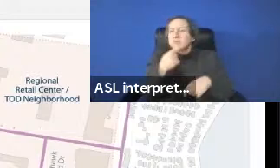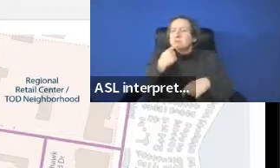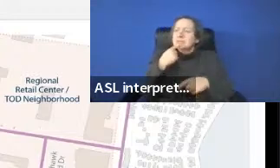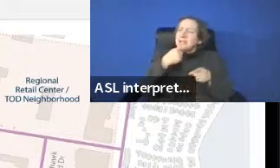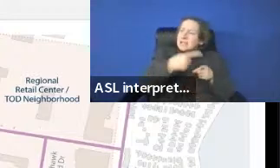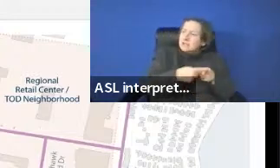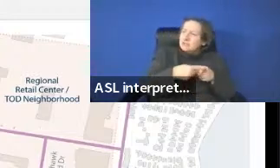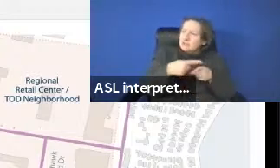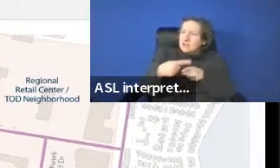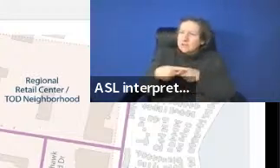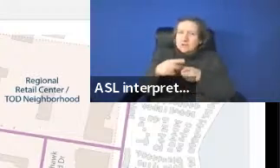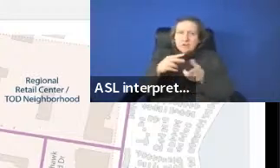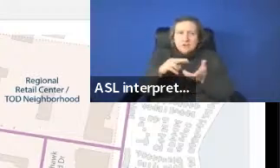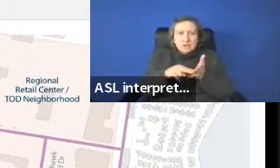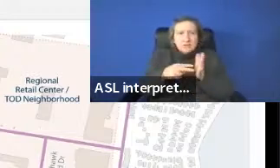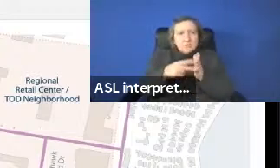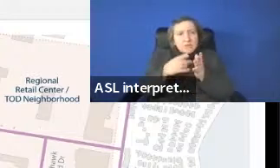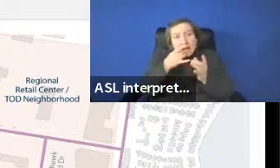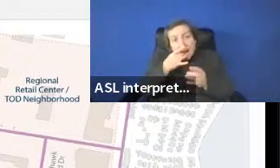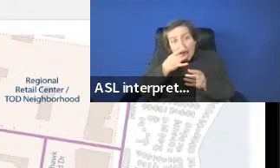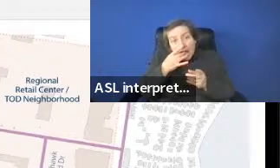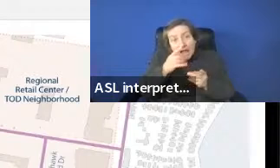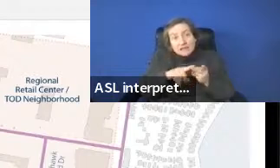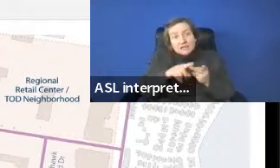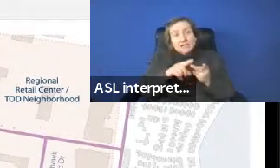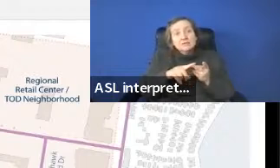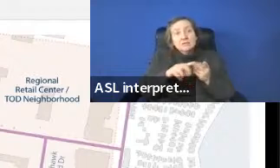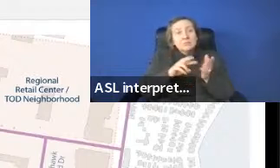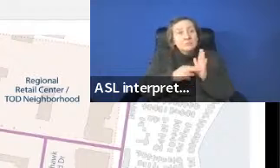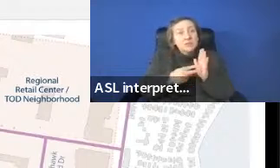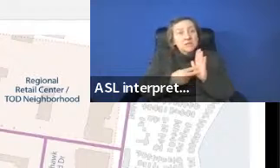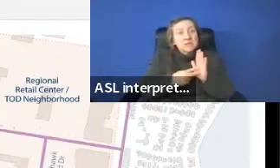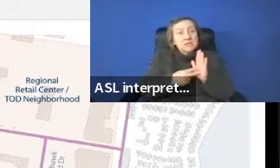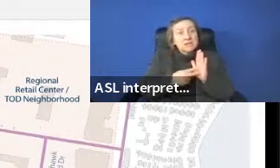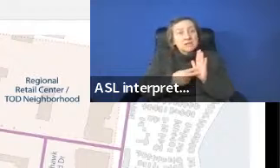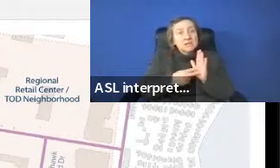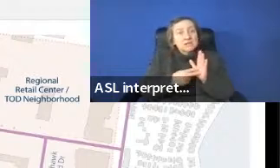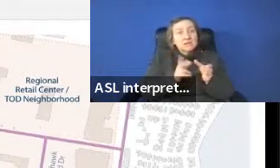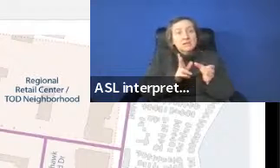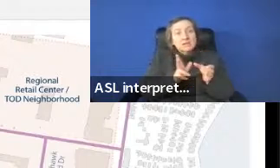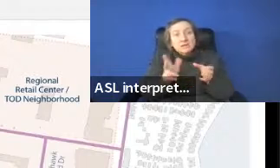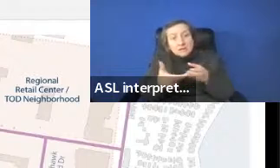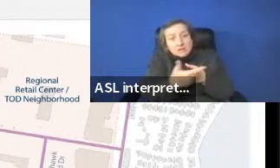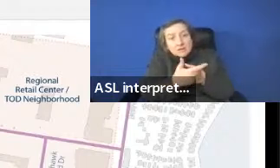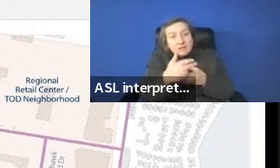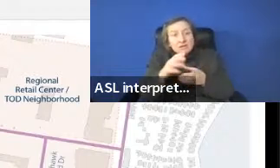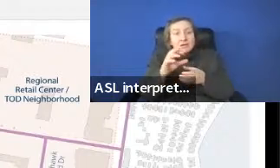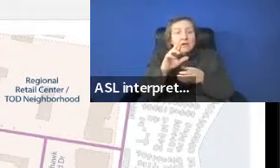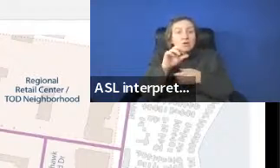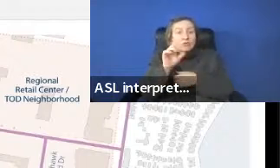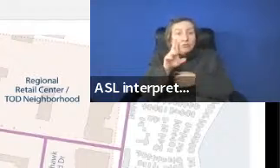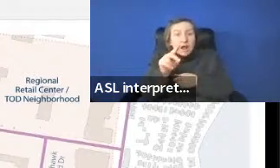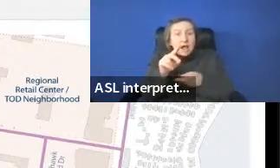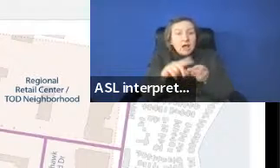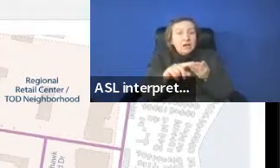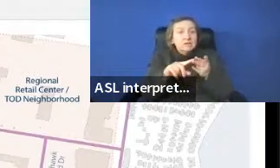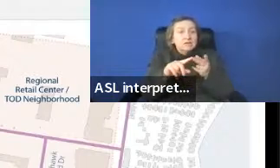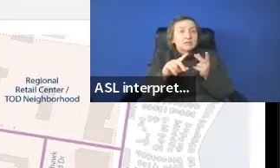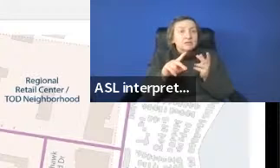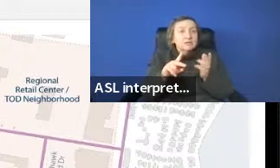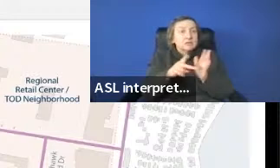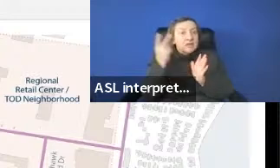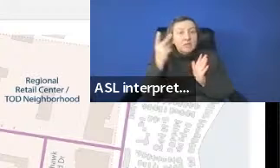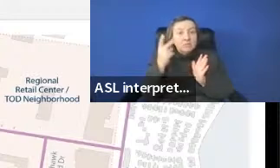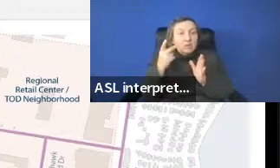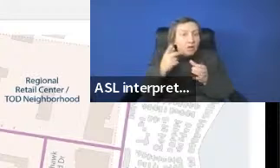intersection, are we talking about lights? Are we talking about a roundabout? Are we talking about a double loop from hell?